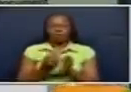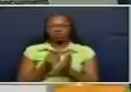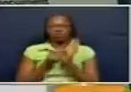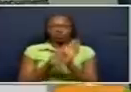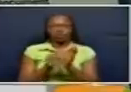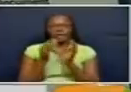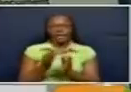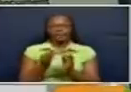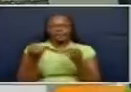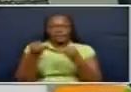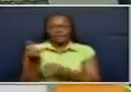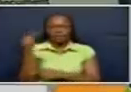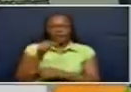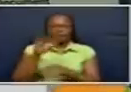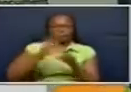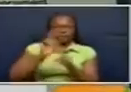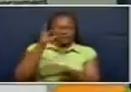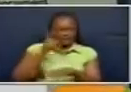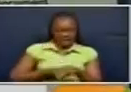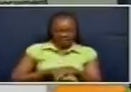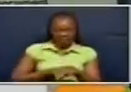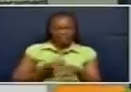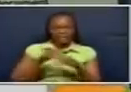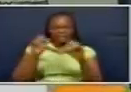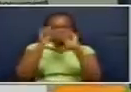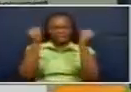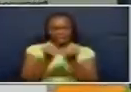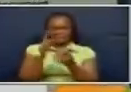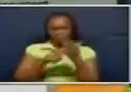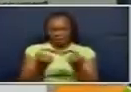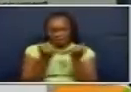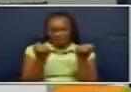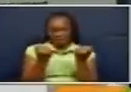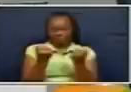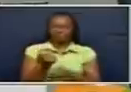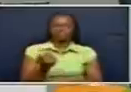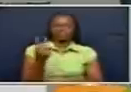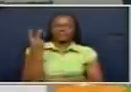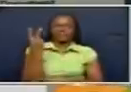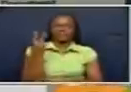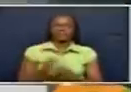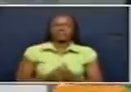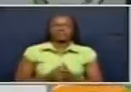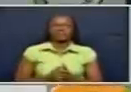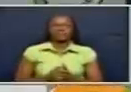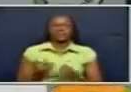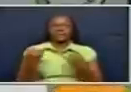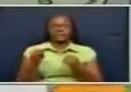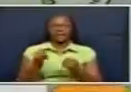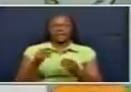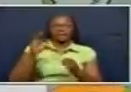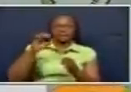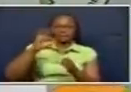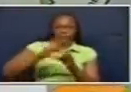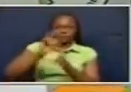to come back and vote a second time in the system. So she will try again to see if she can be able to try and vote the second